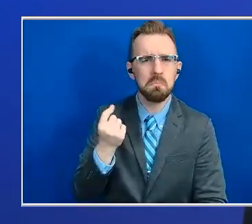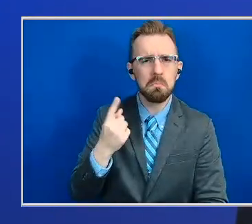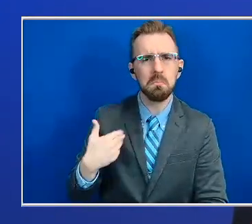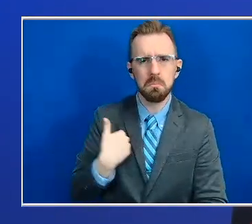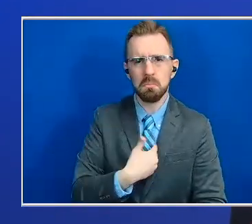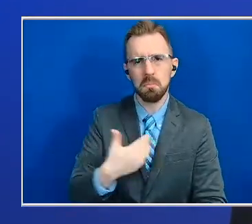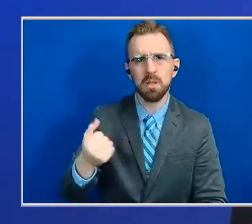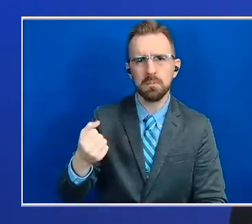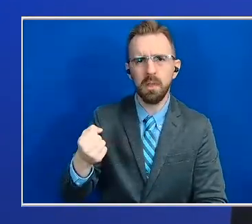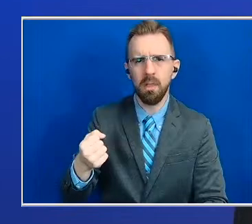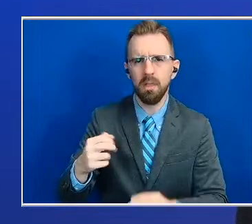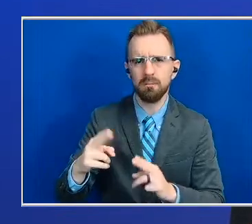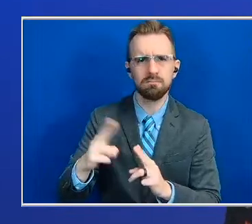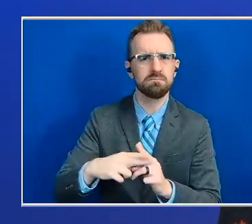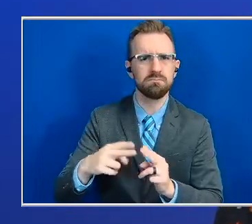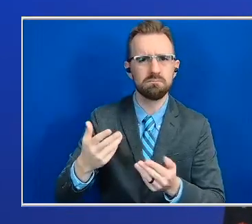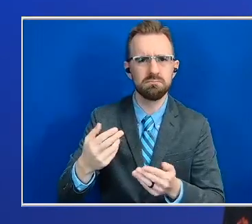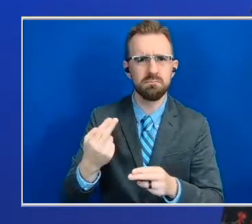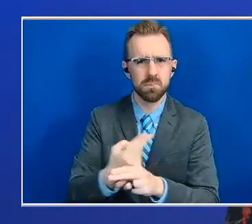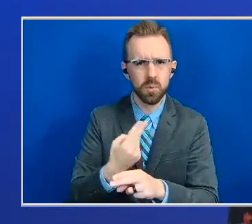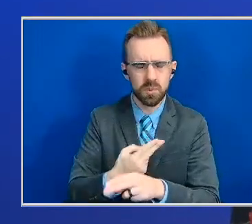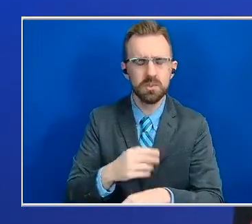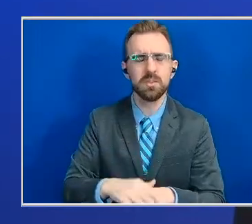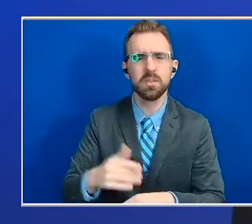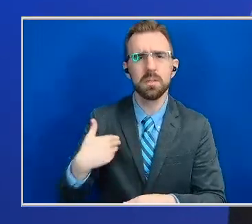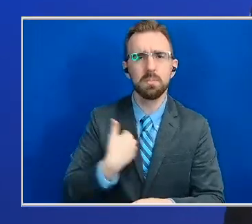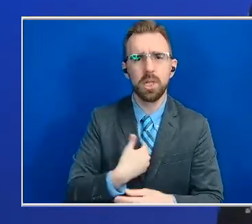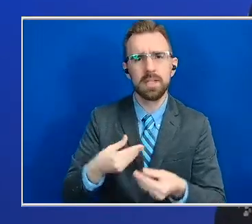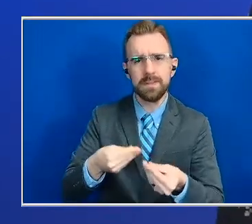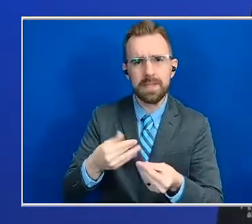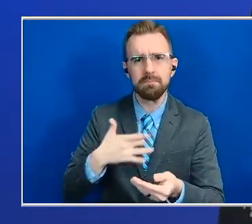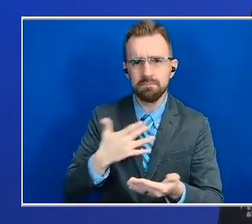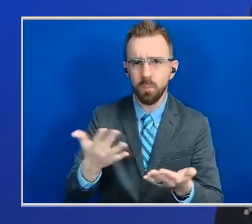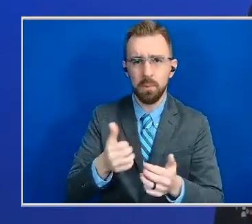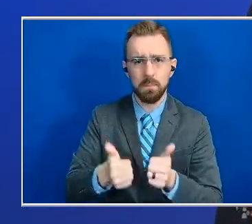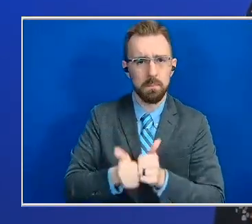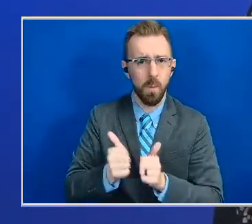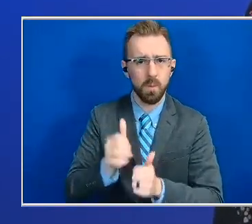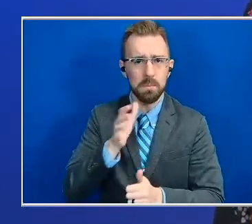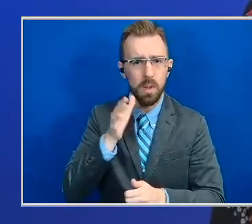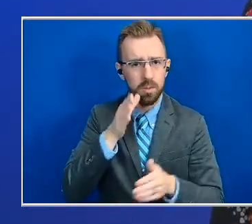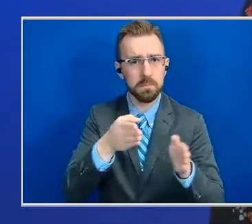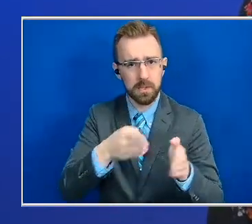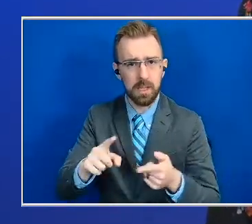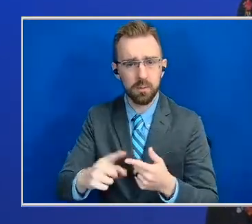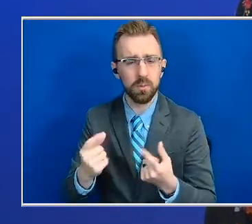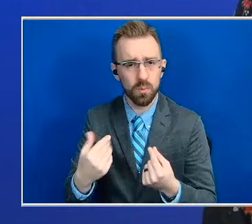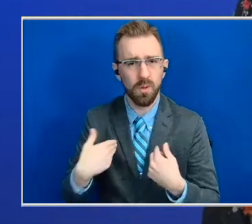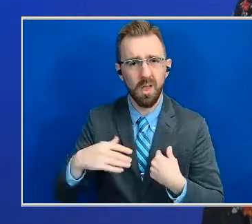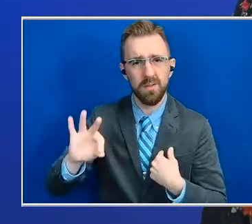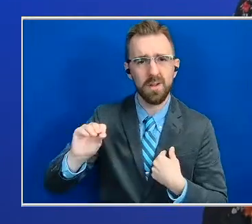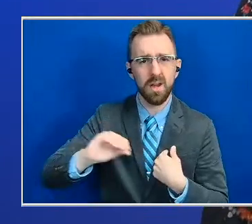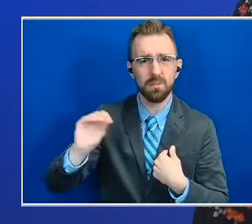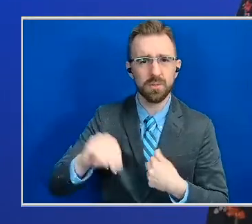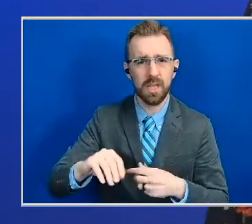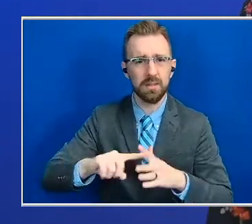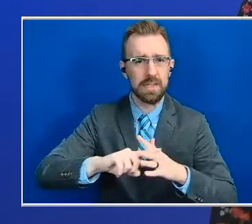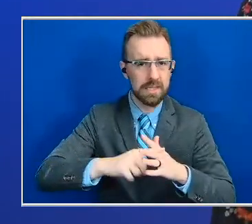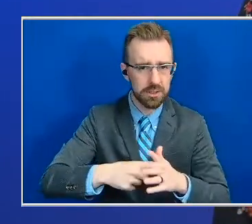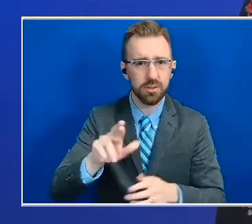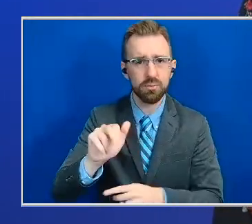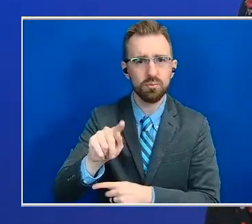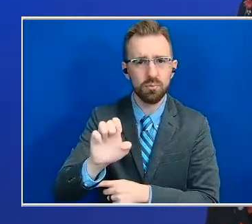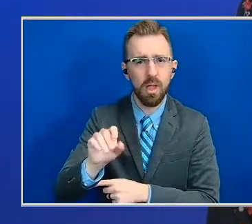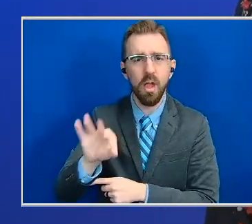optimal and that breastfeeding is usually what most parents plan to do. We have about a 90% initiation rate of breastfeeding in our